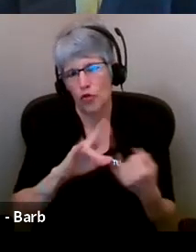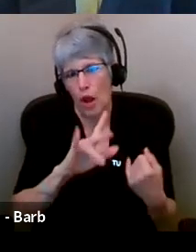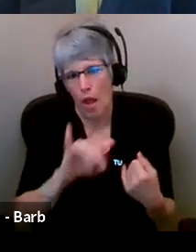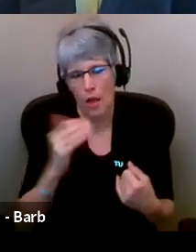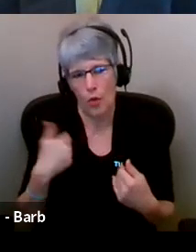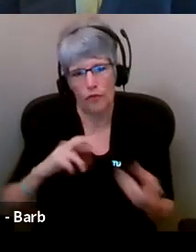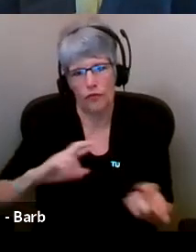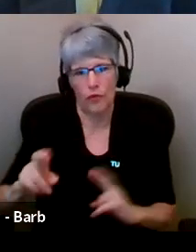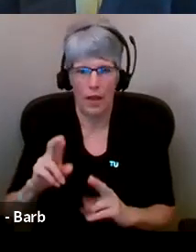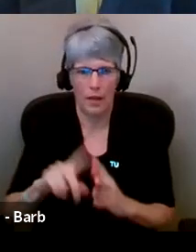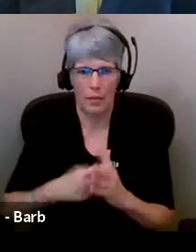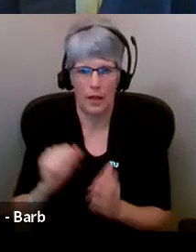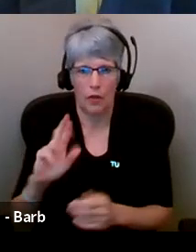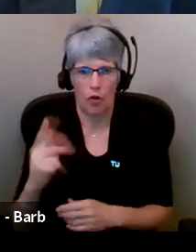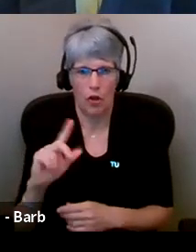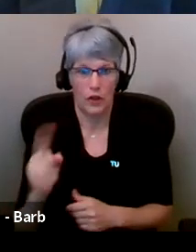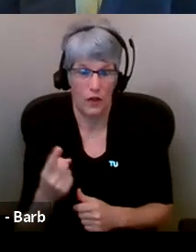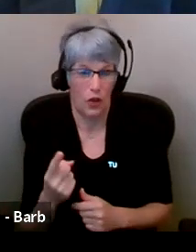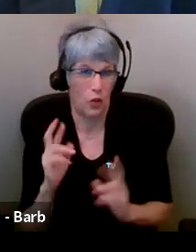1st. Hopefully that clarifies.